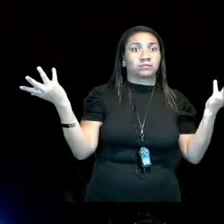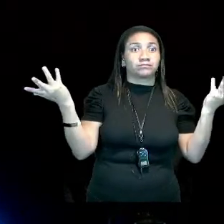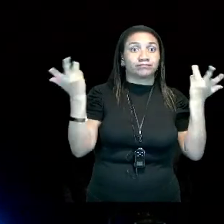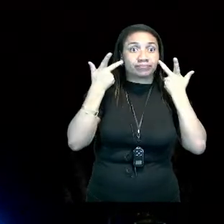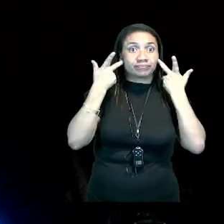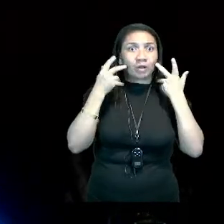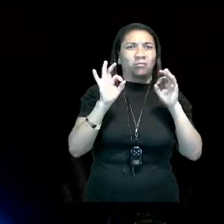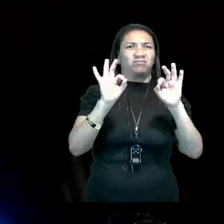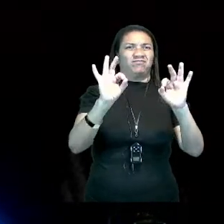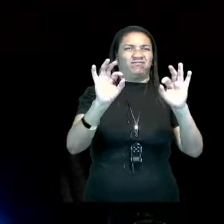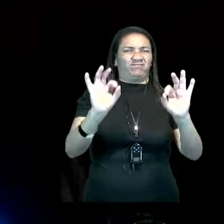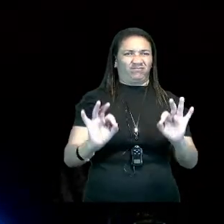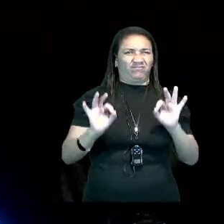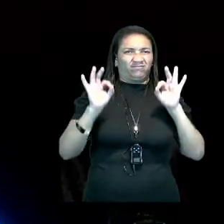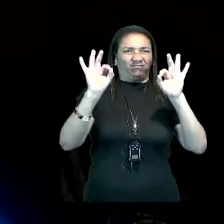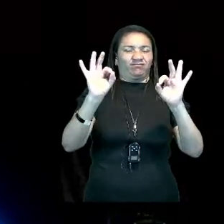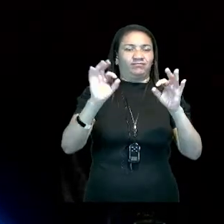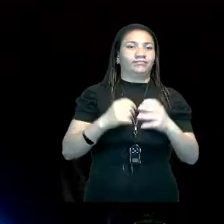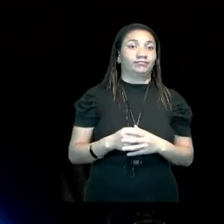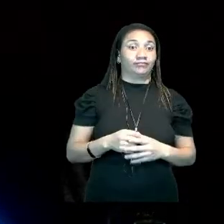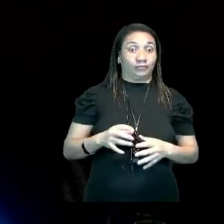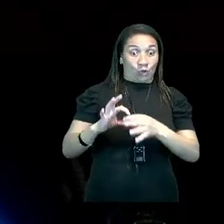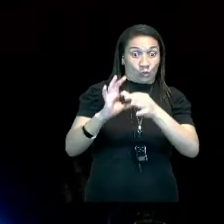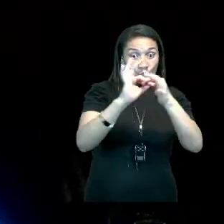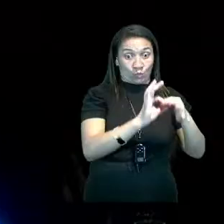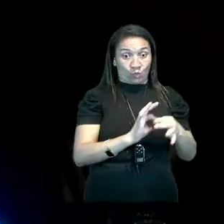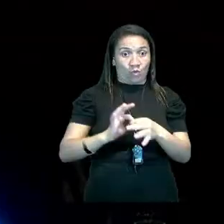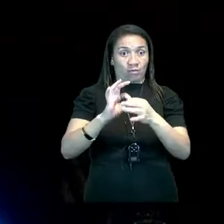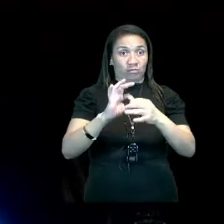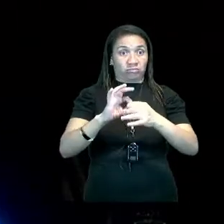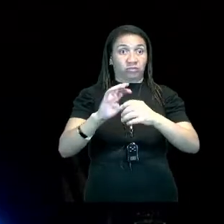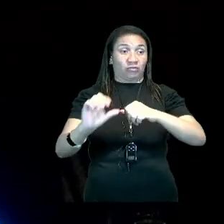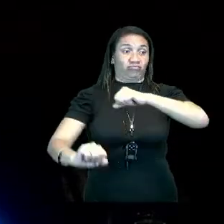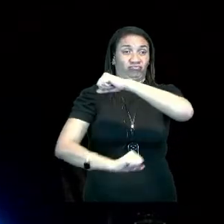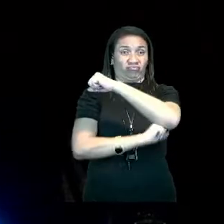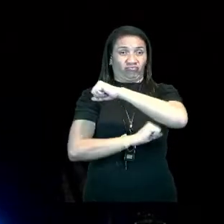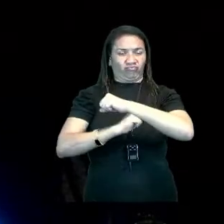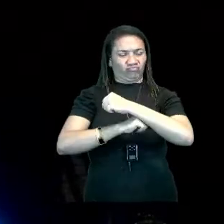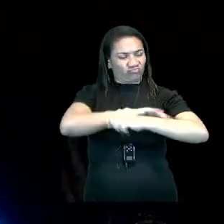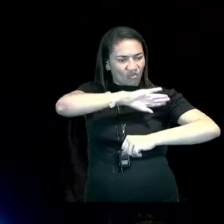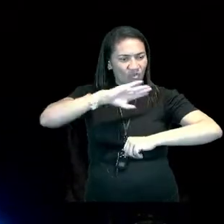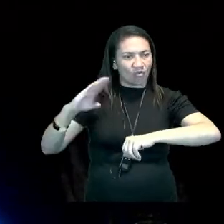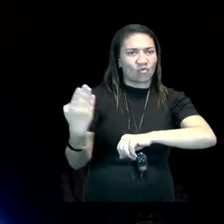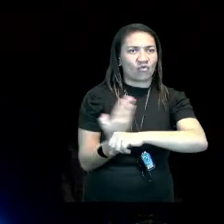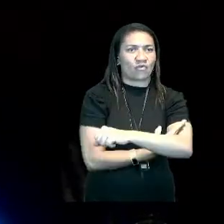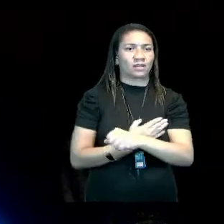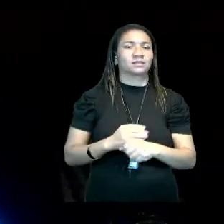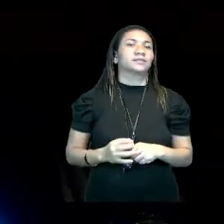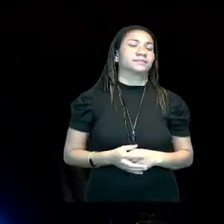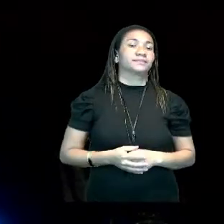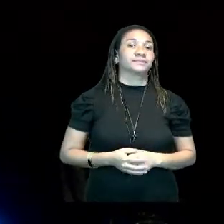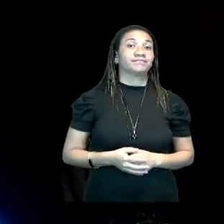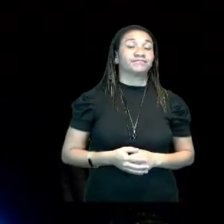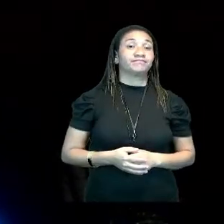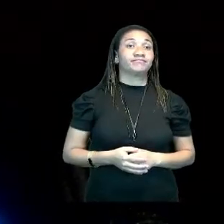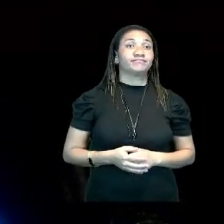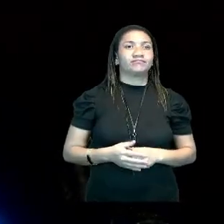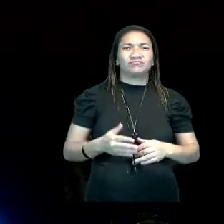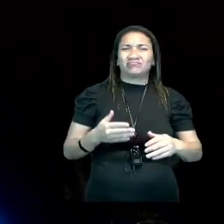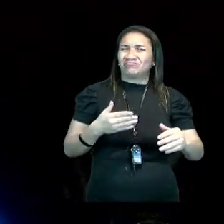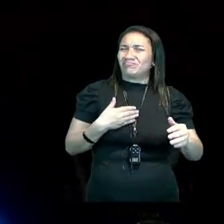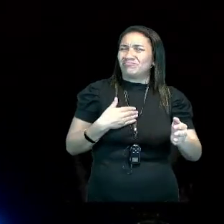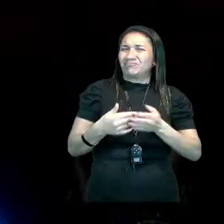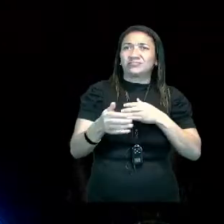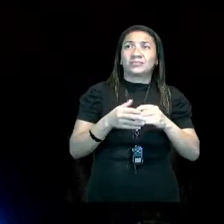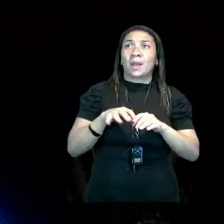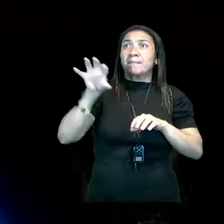And I think we understand that we can join hands across national borders with millions of others who believe